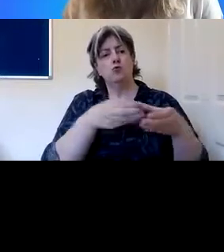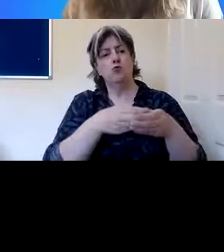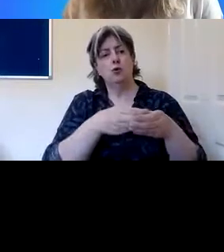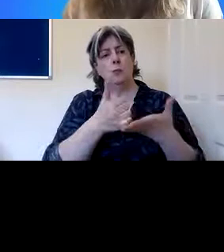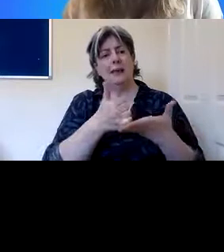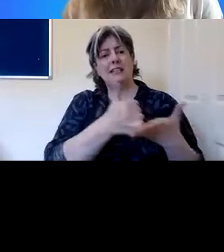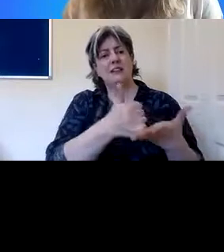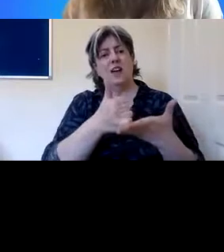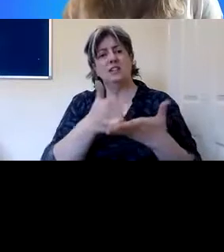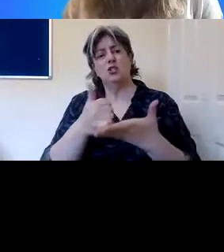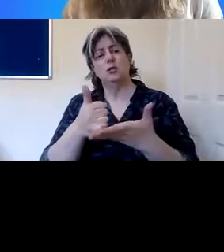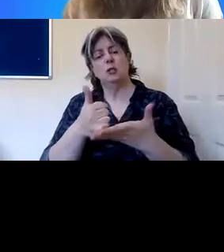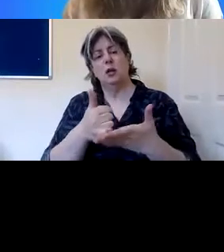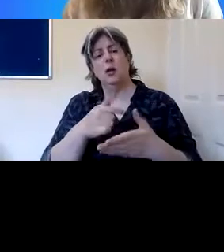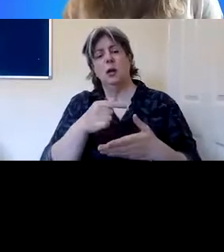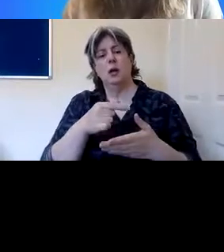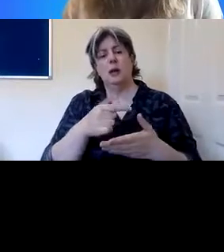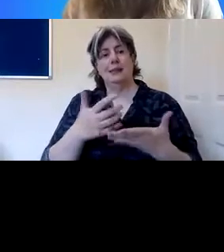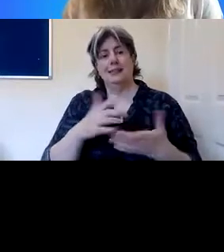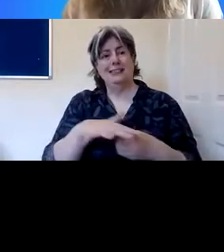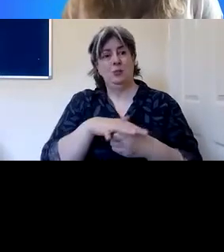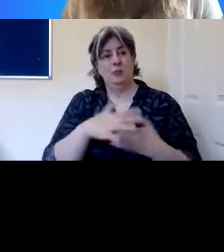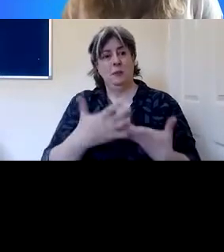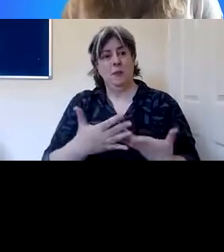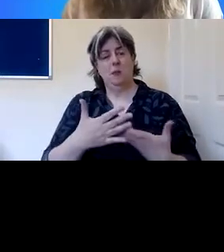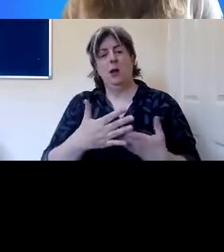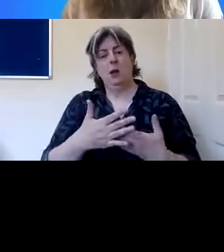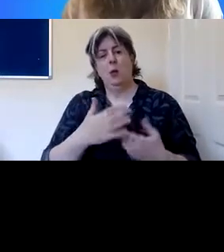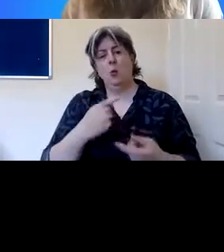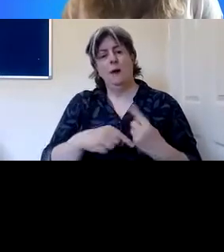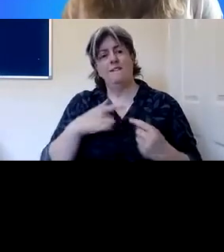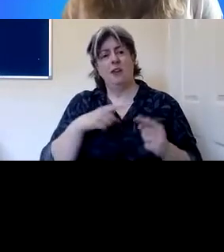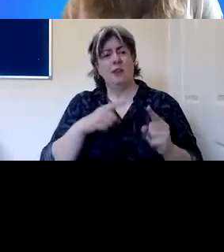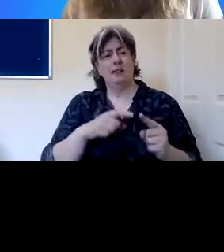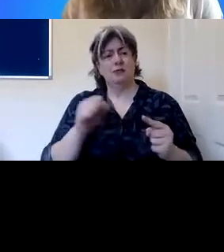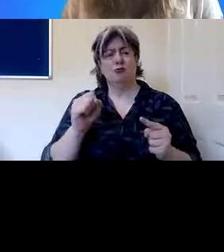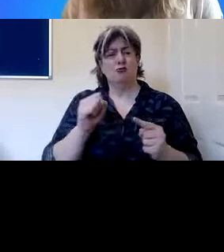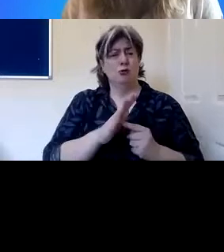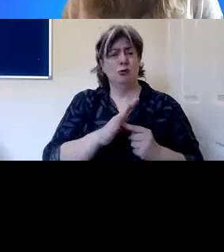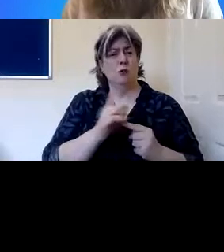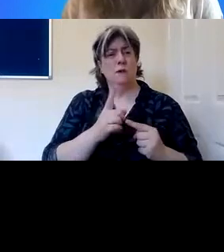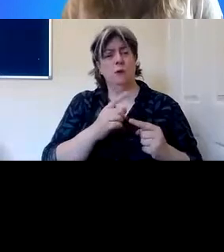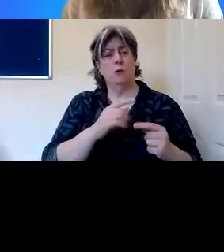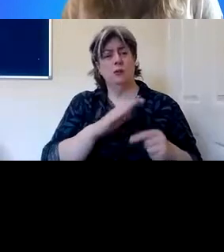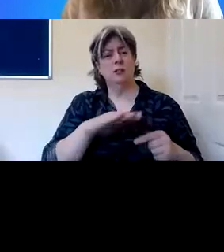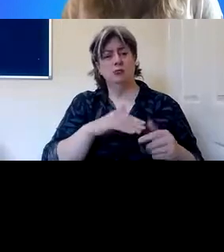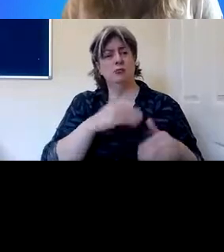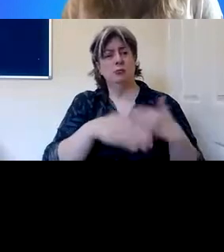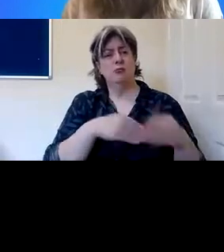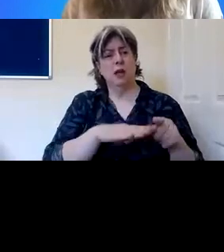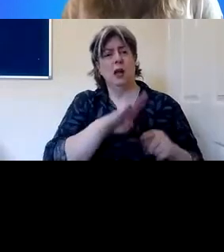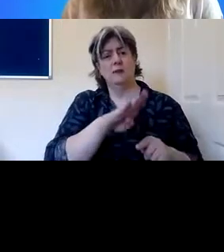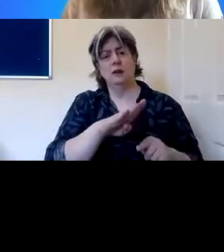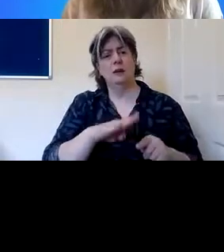going to be absolutely crucial in enabling our children to recover. Lee's right to say this is not going to be an